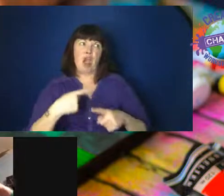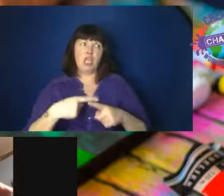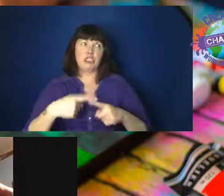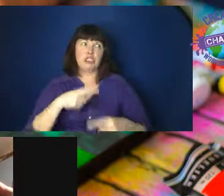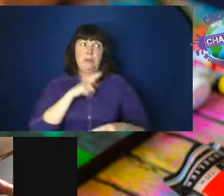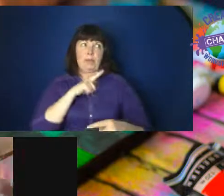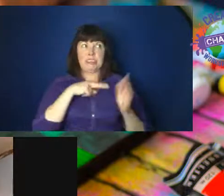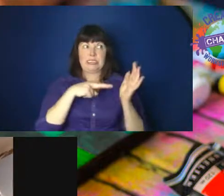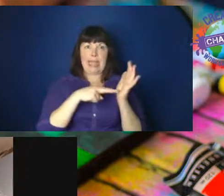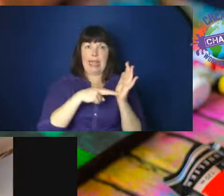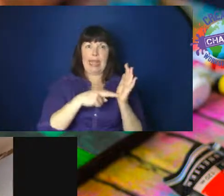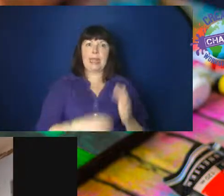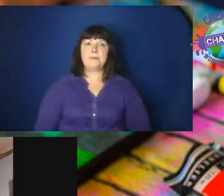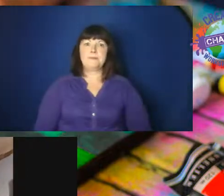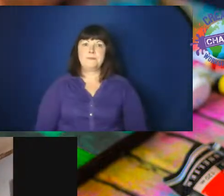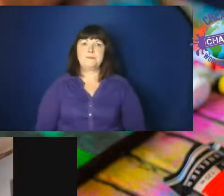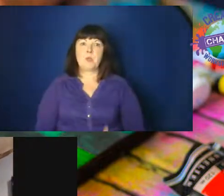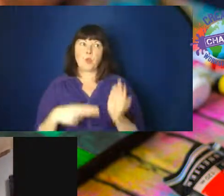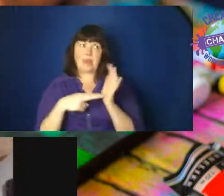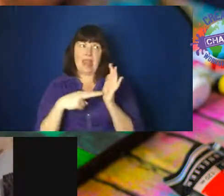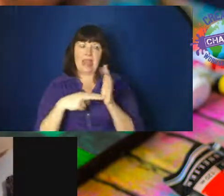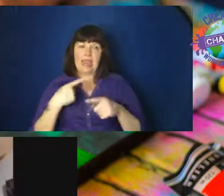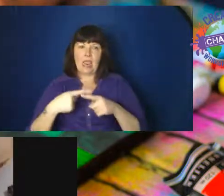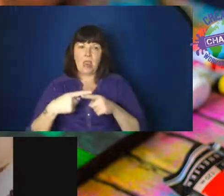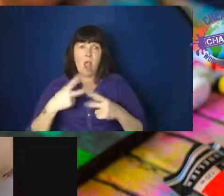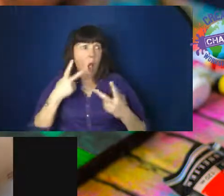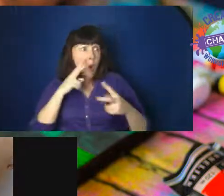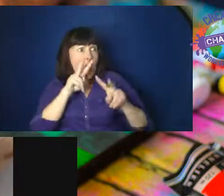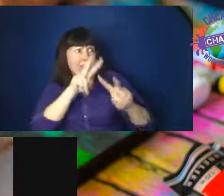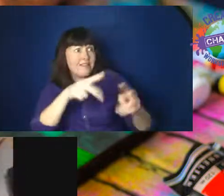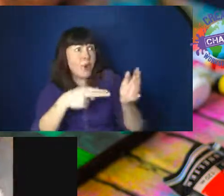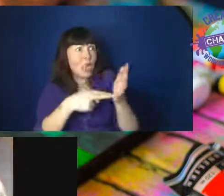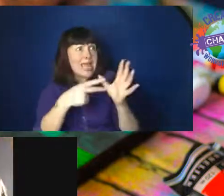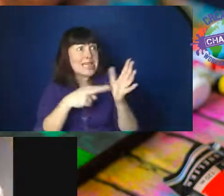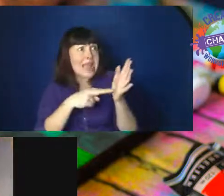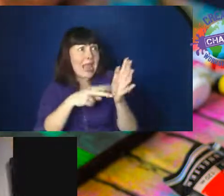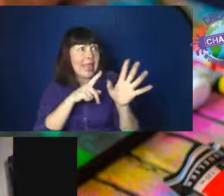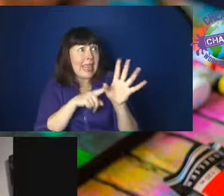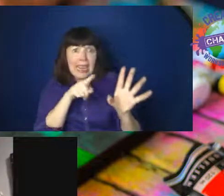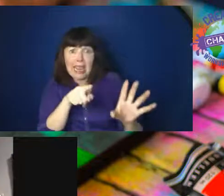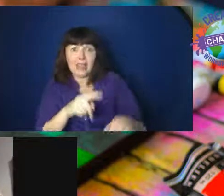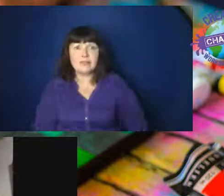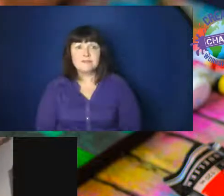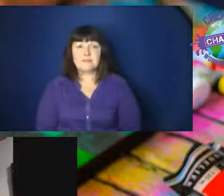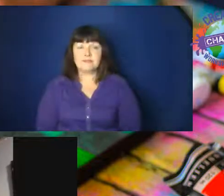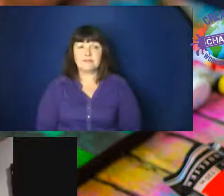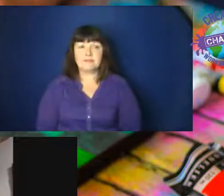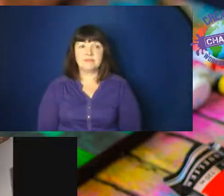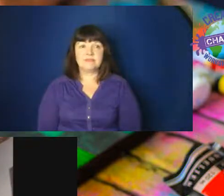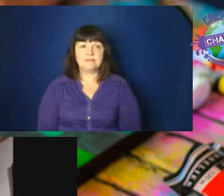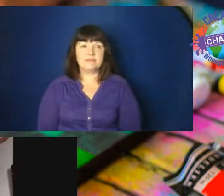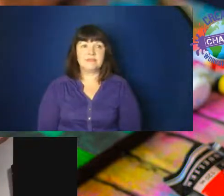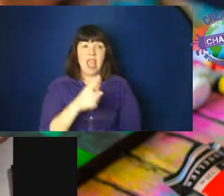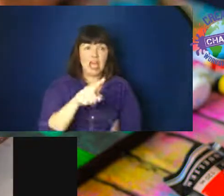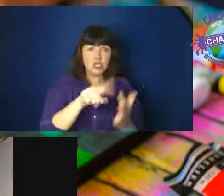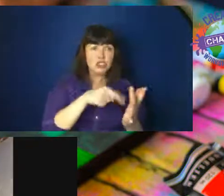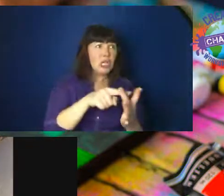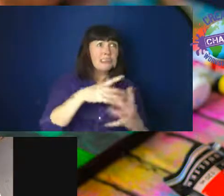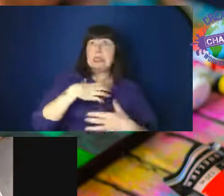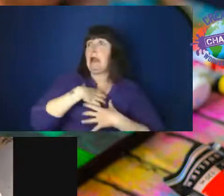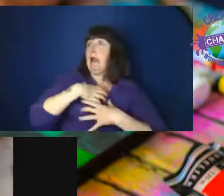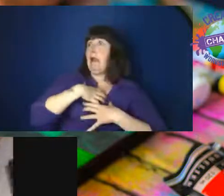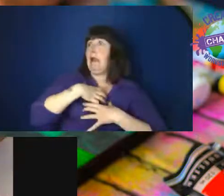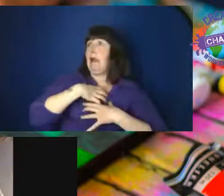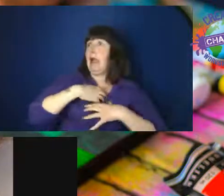do her... Oh, can we look at Nanny? Justin's scared of Jaden, by the way, in the comments. Can we go